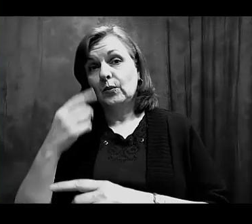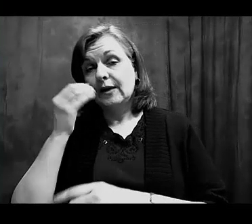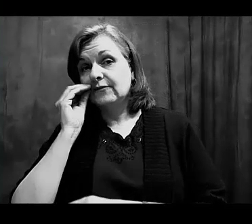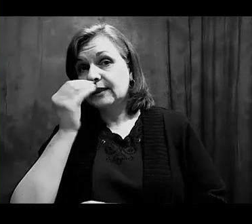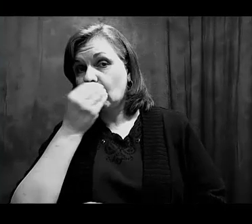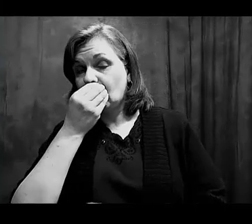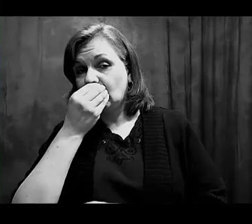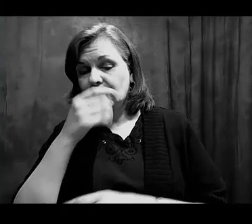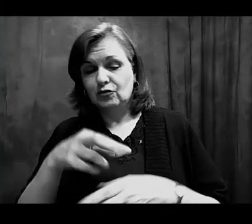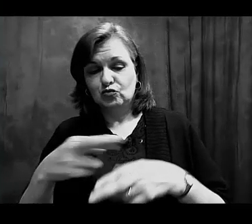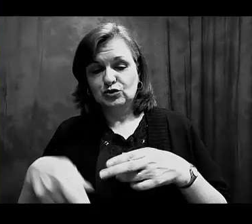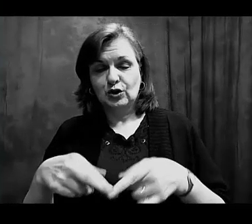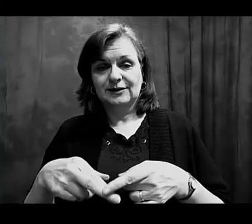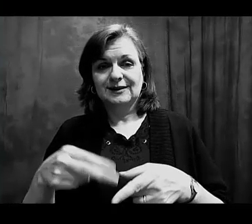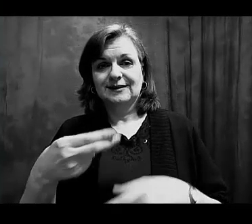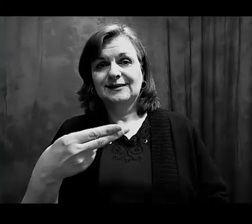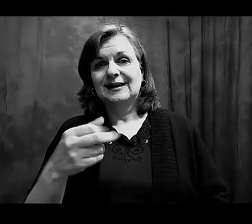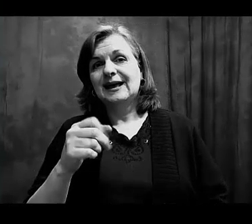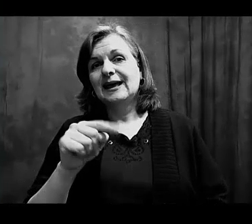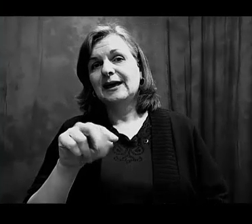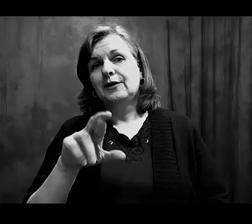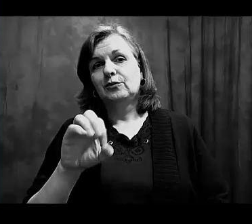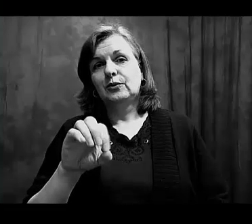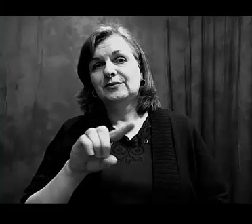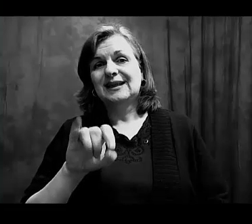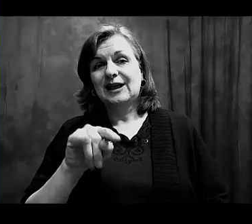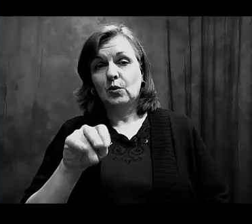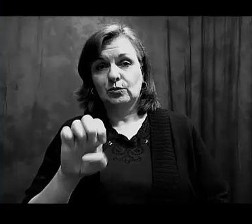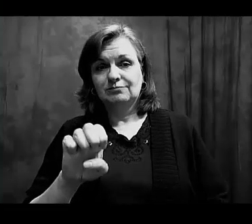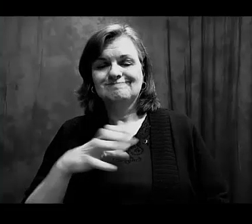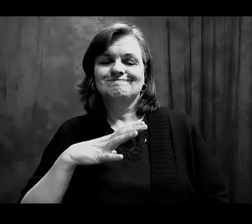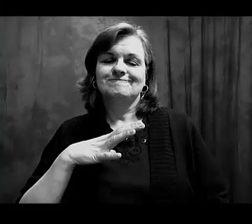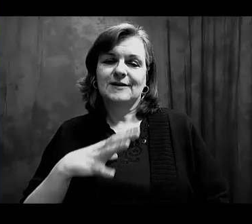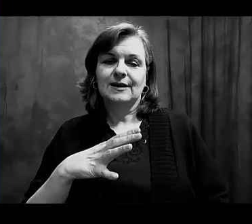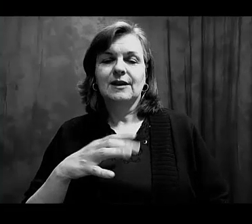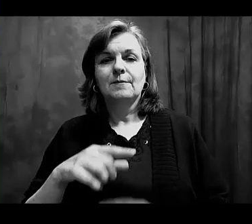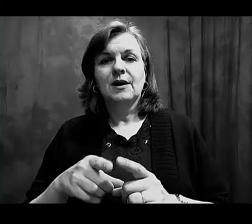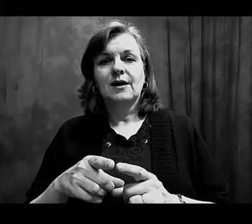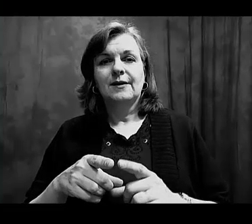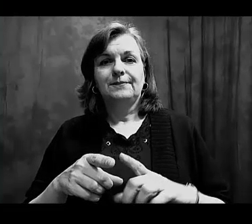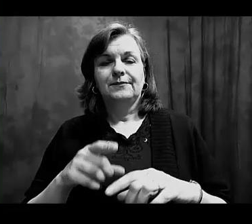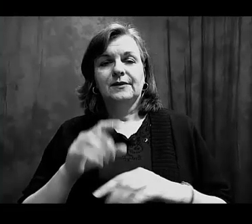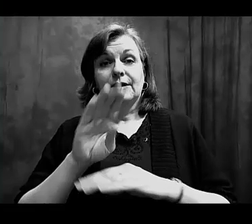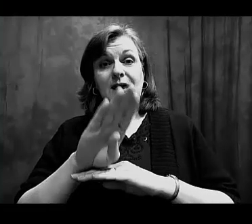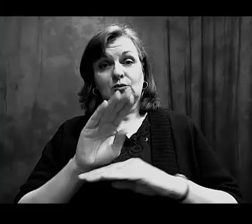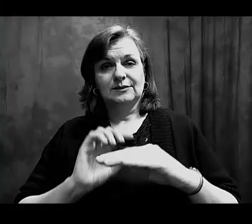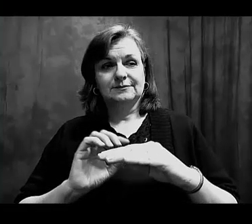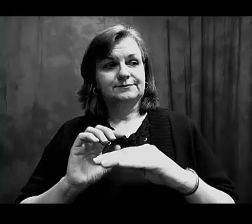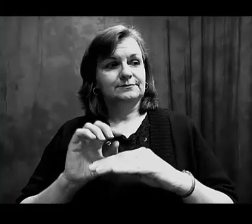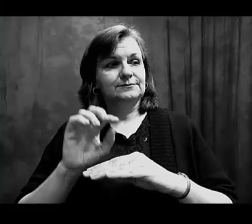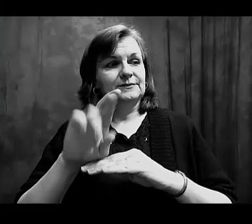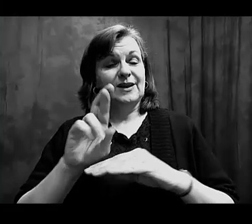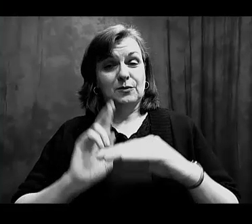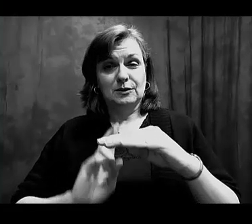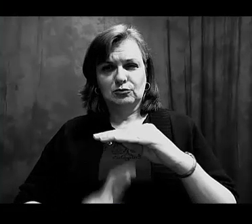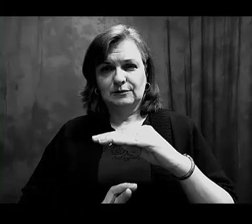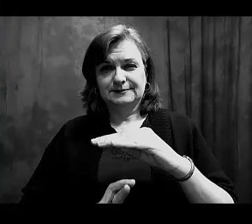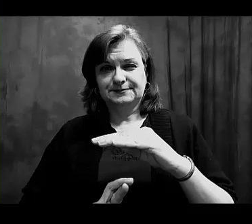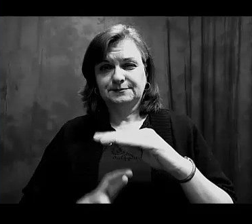here. We've crossed our red flower with our white flower. We get this pink hybrid that's a heterozygote.